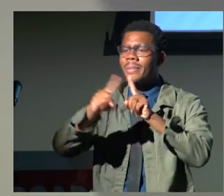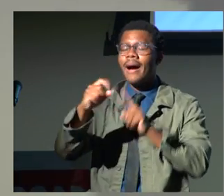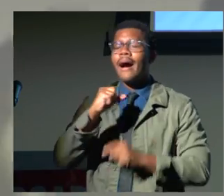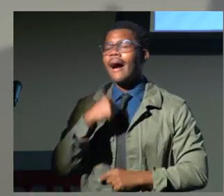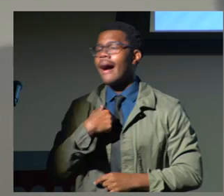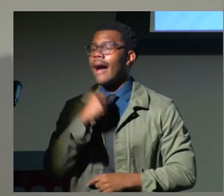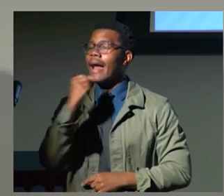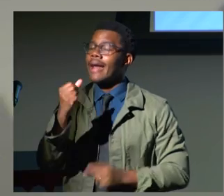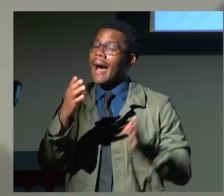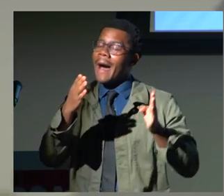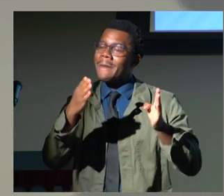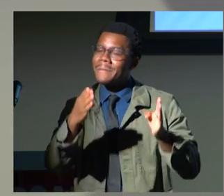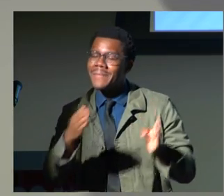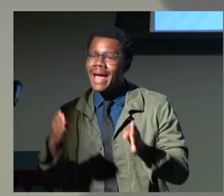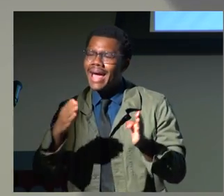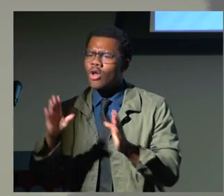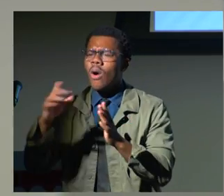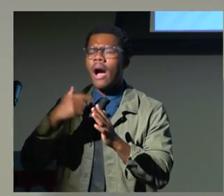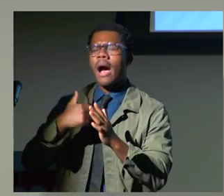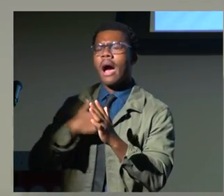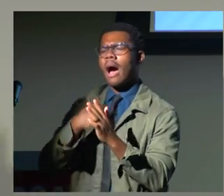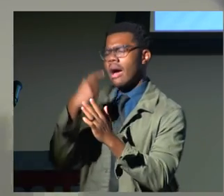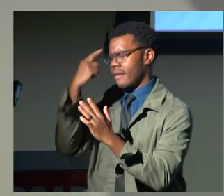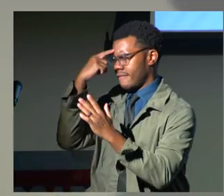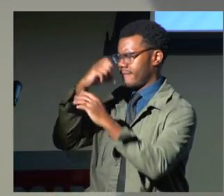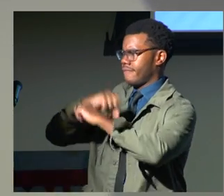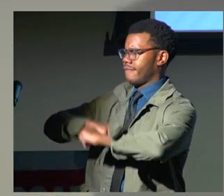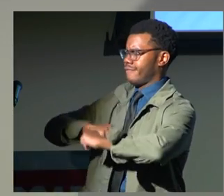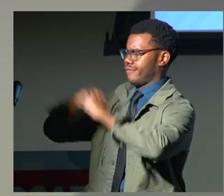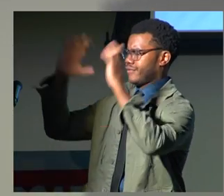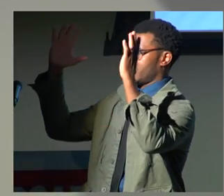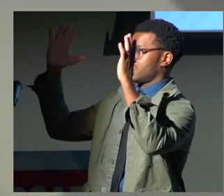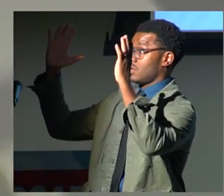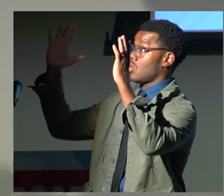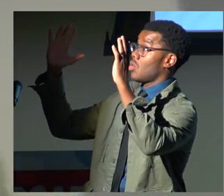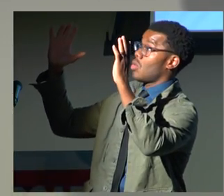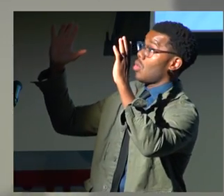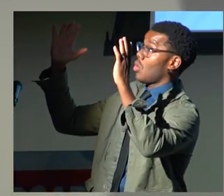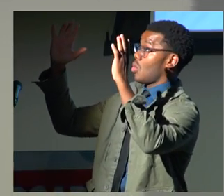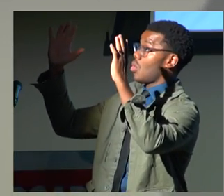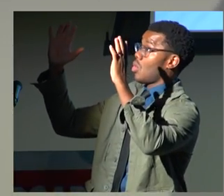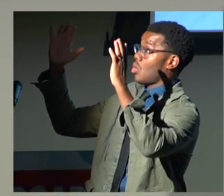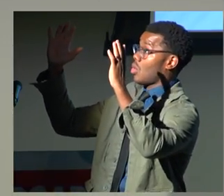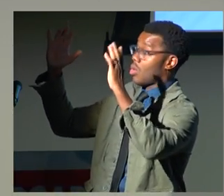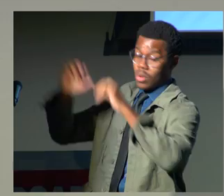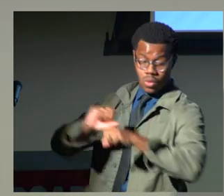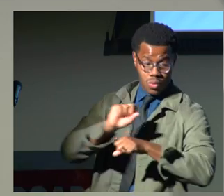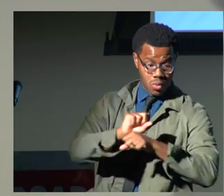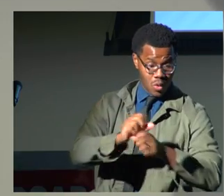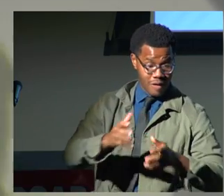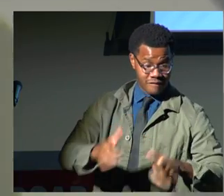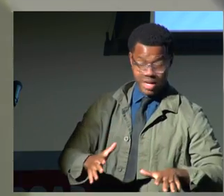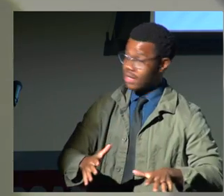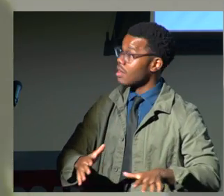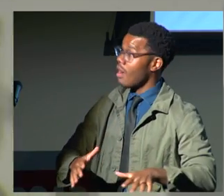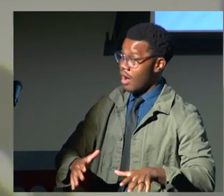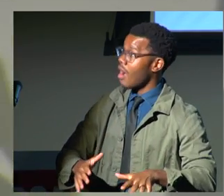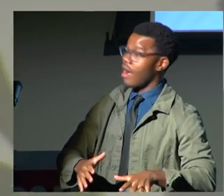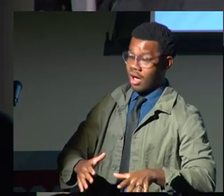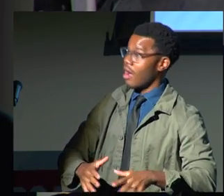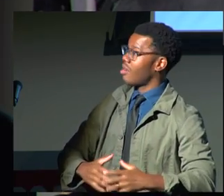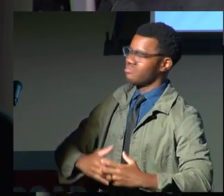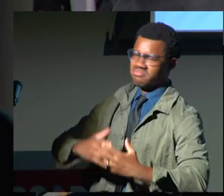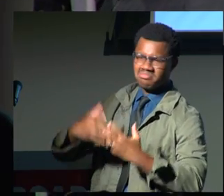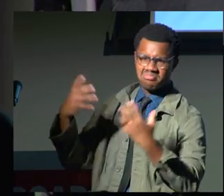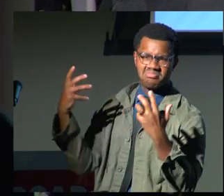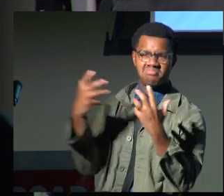I had a vision for a work. Right. And when the work was done, it said to me, Buck Nasty, play his work. I